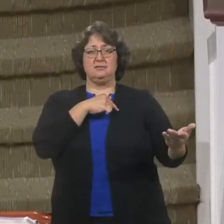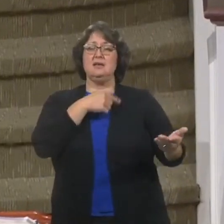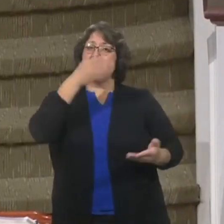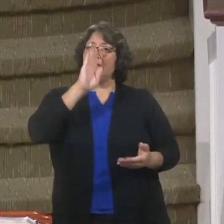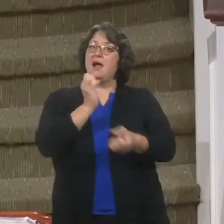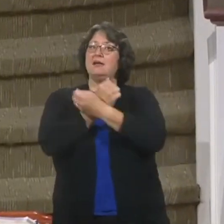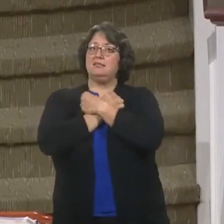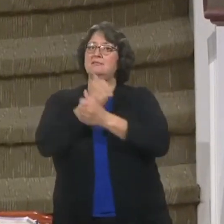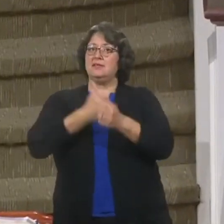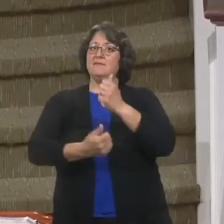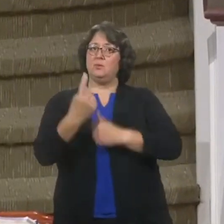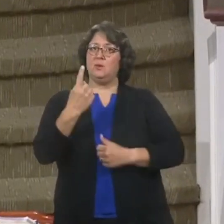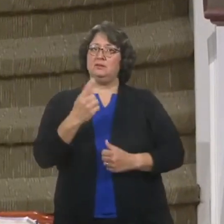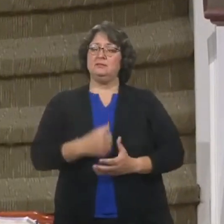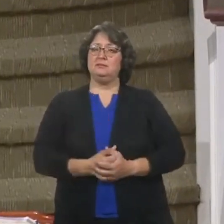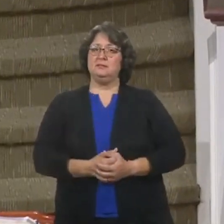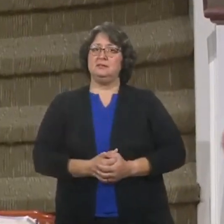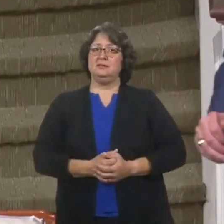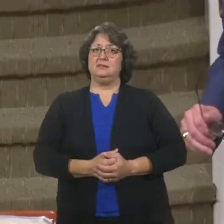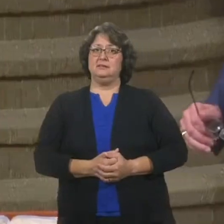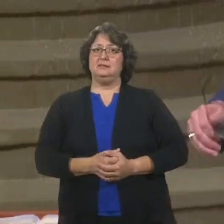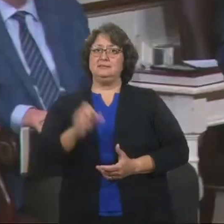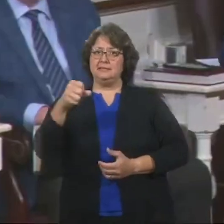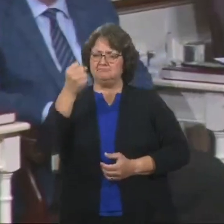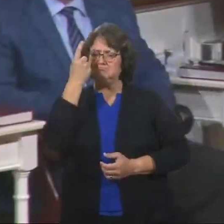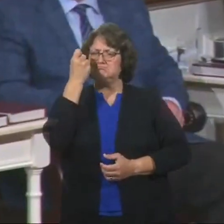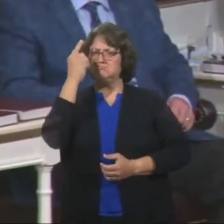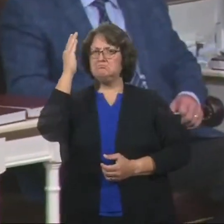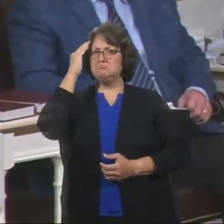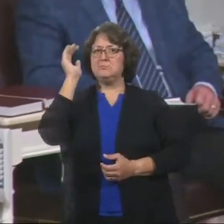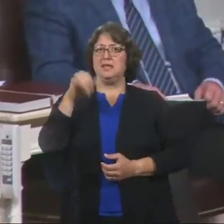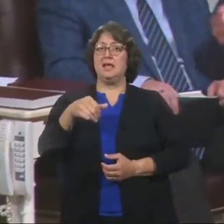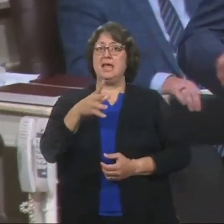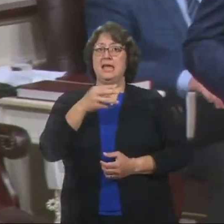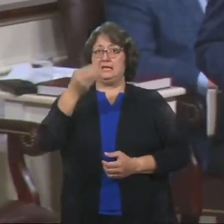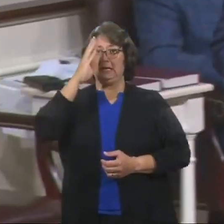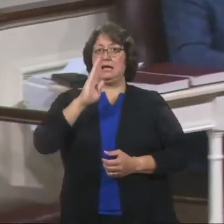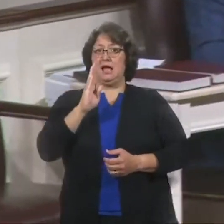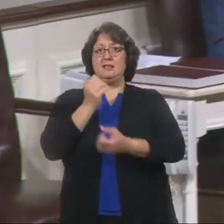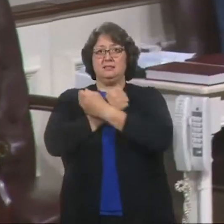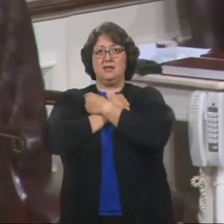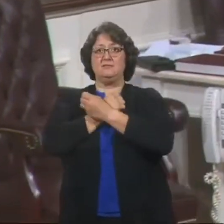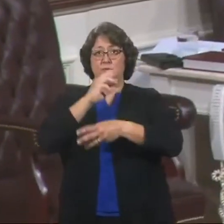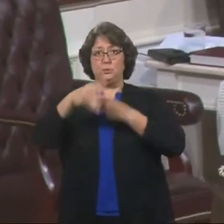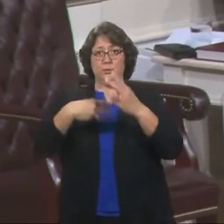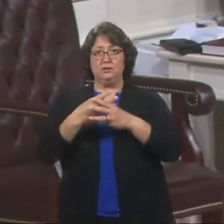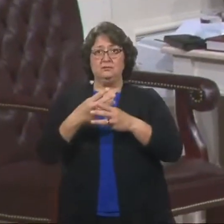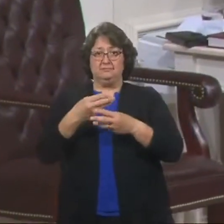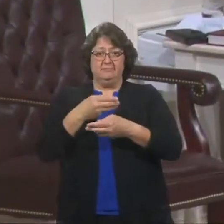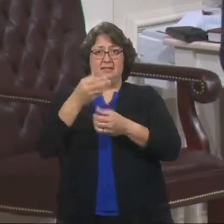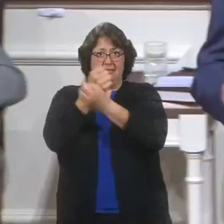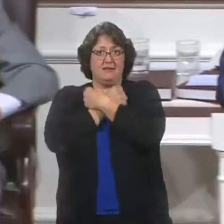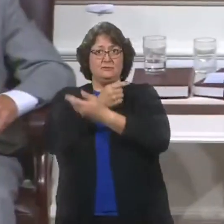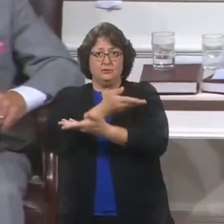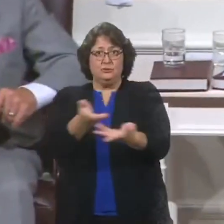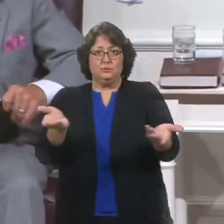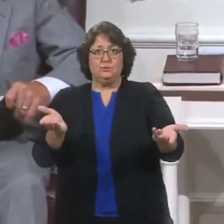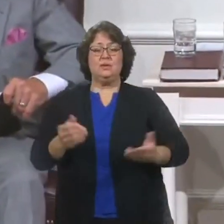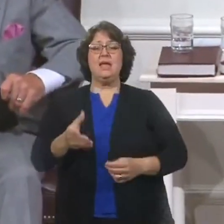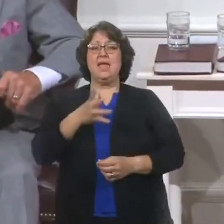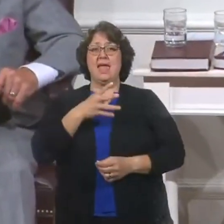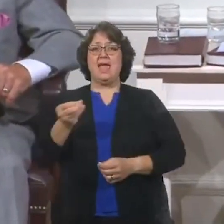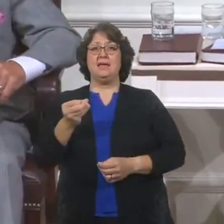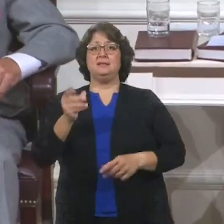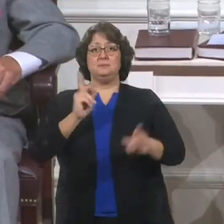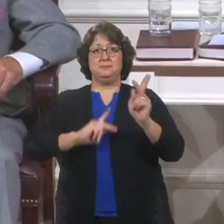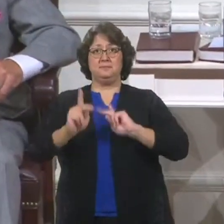everybody. He loves everybody. We understand that. God so loved the world. You're in the world. He loves you. But there are